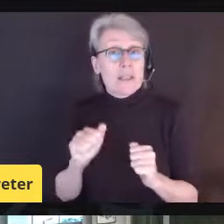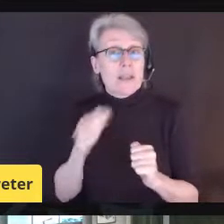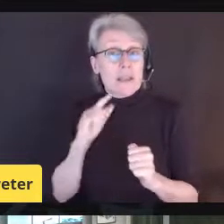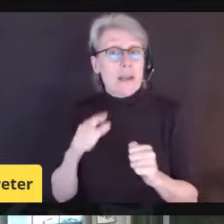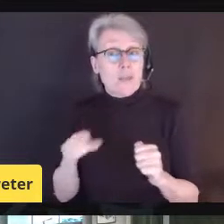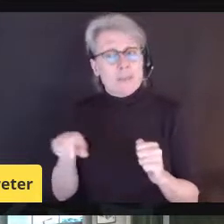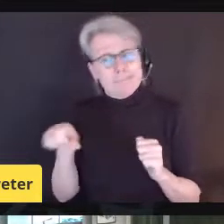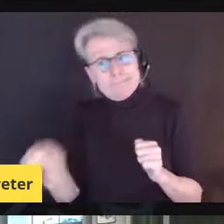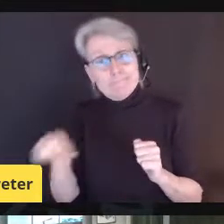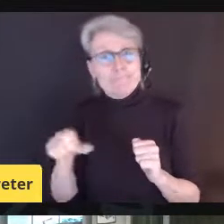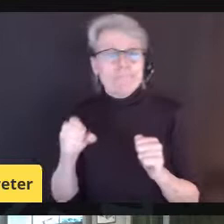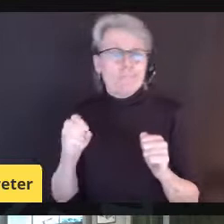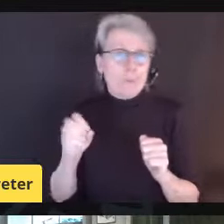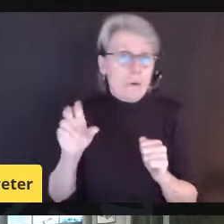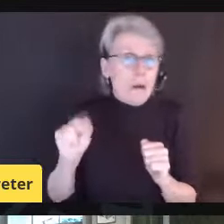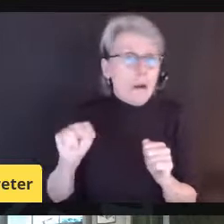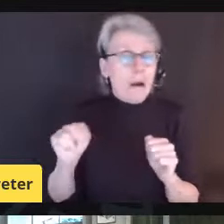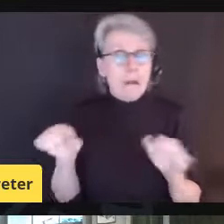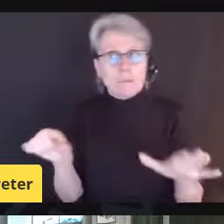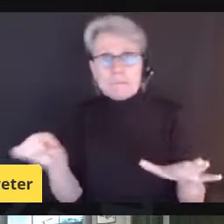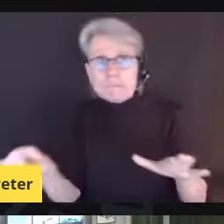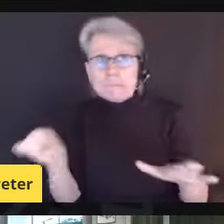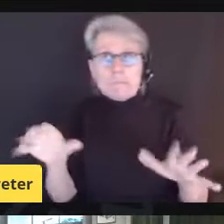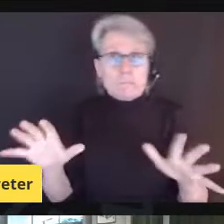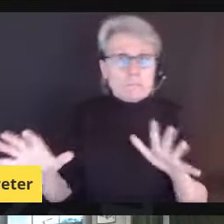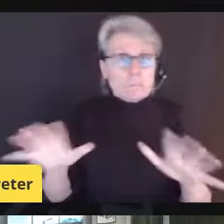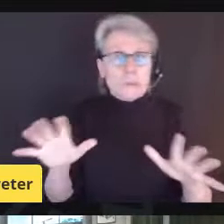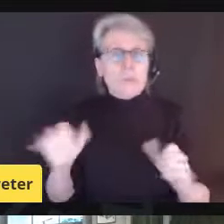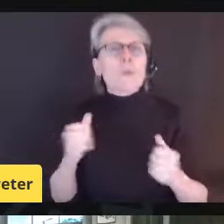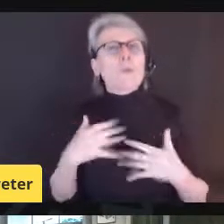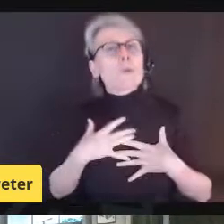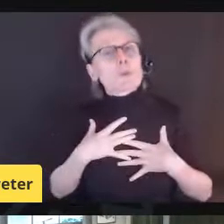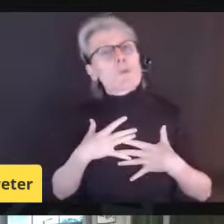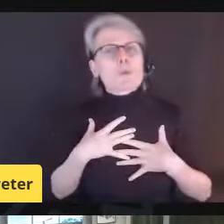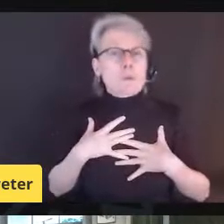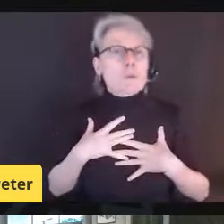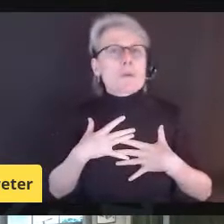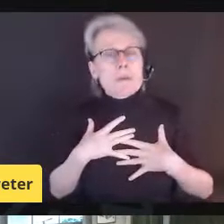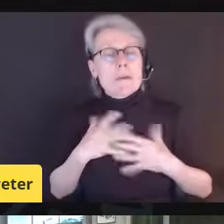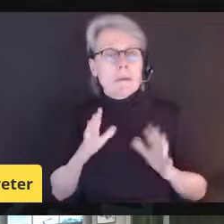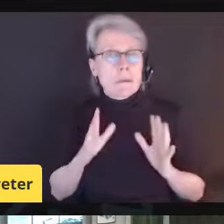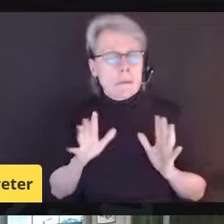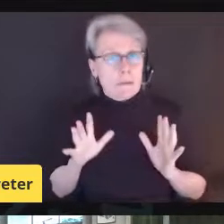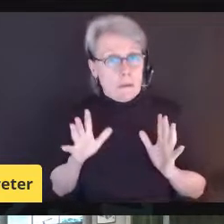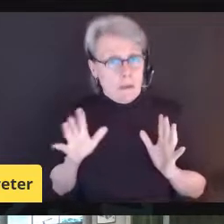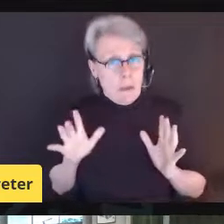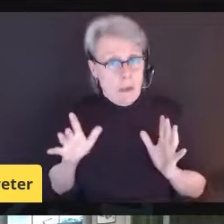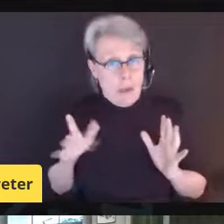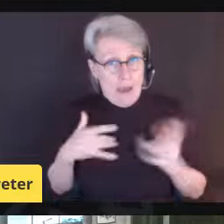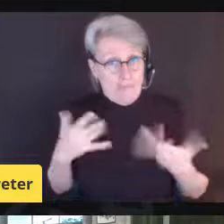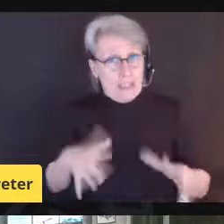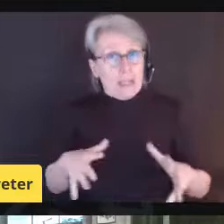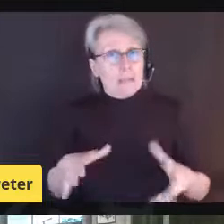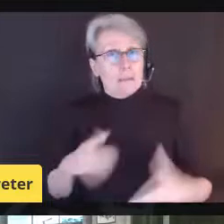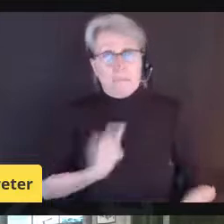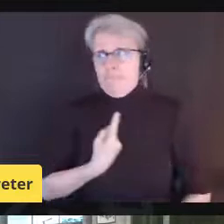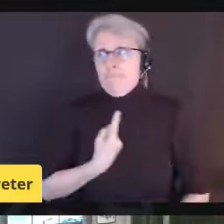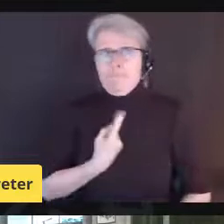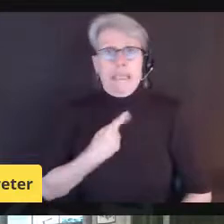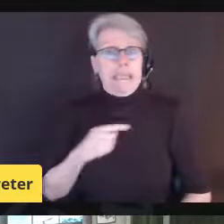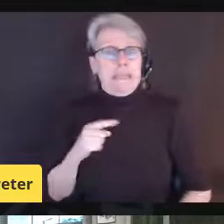chamber on. It was pretty, that tested my, I needed a stuffed animal to hug.